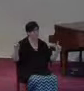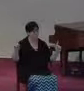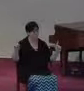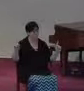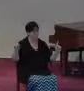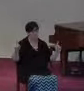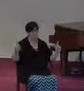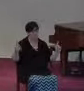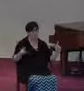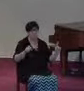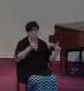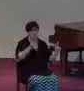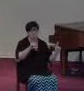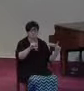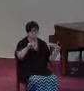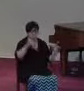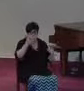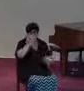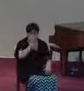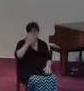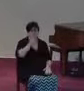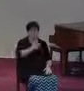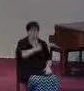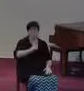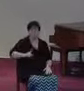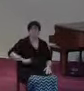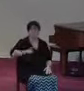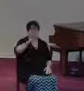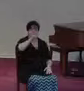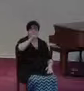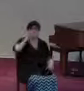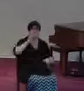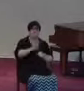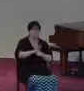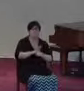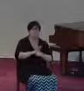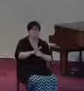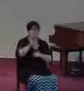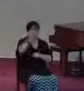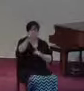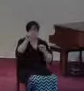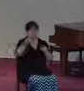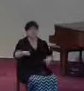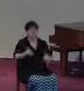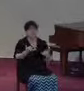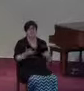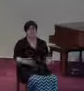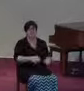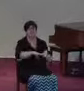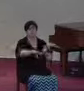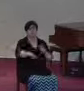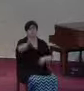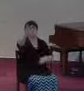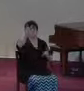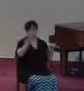Sovereign Lord, as you have promised, you may now dismiss your servant in peace.